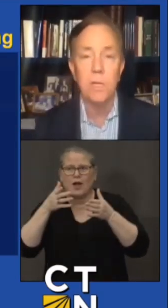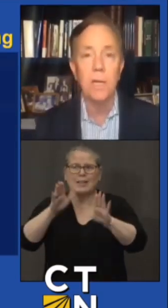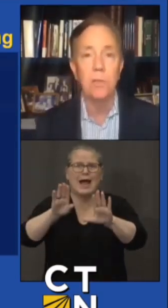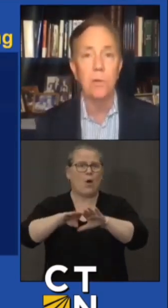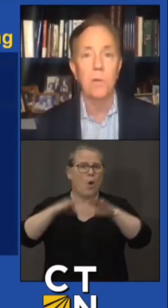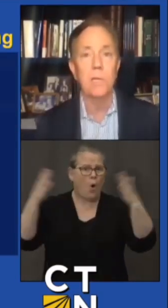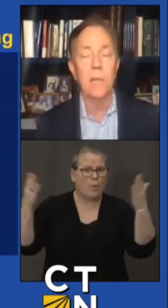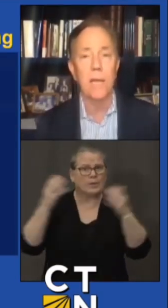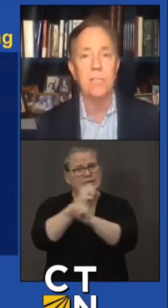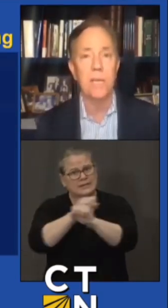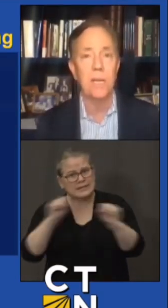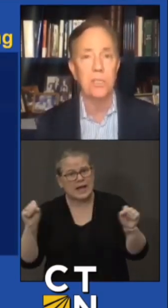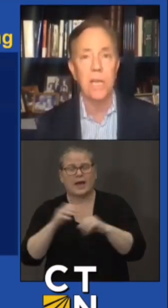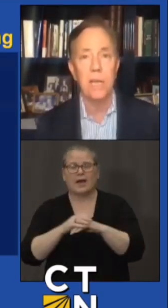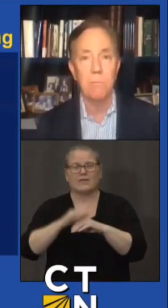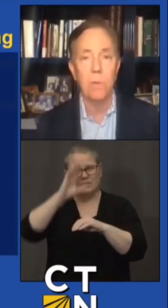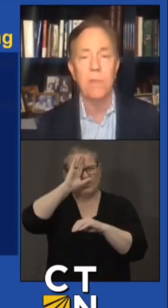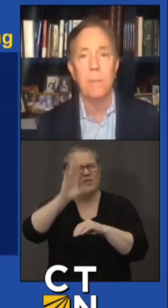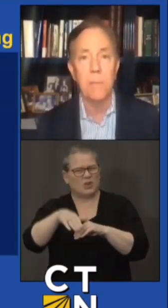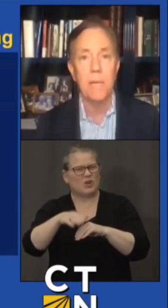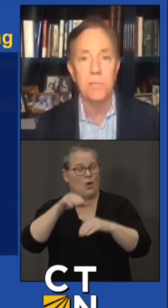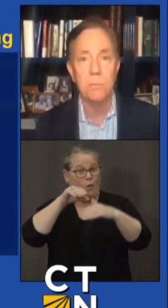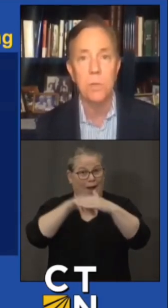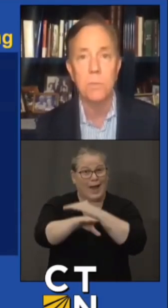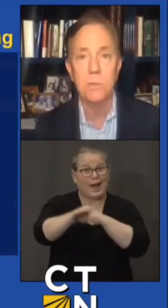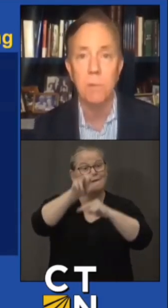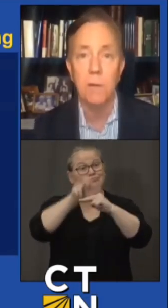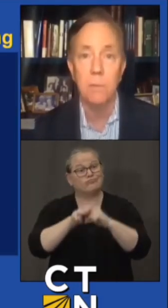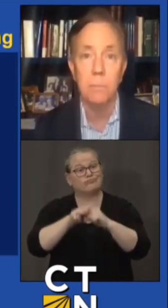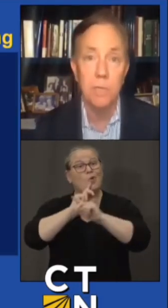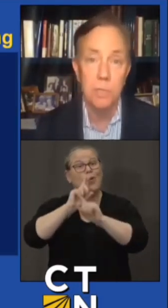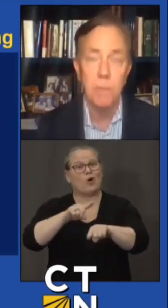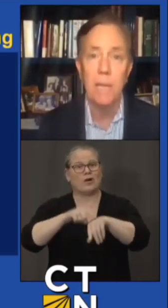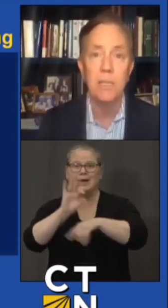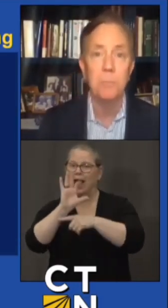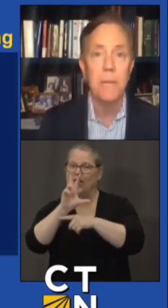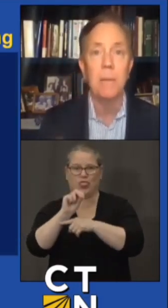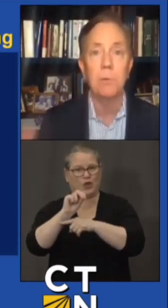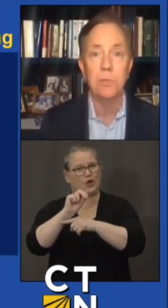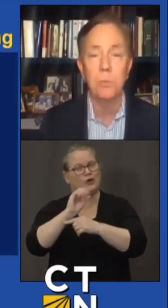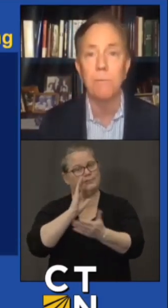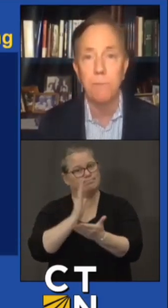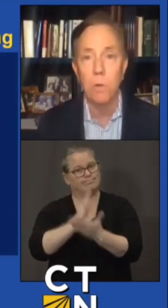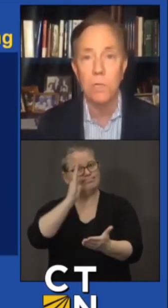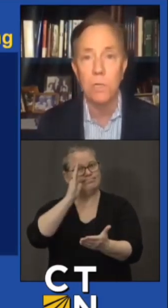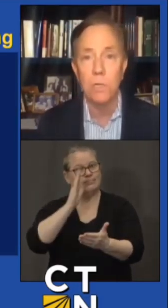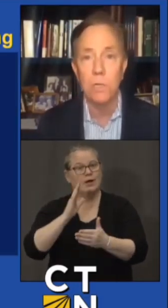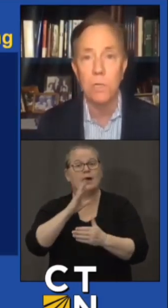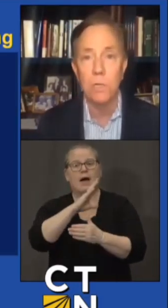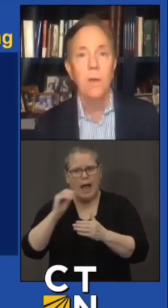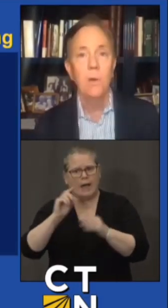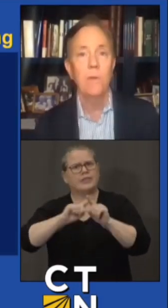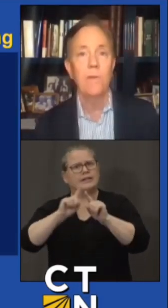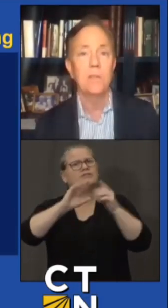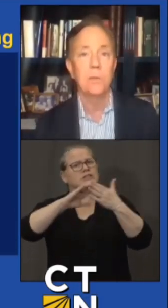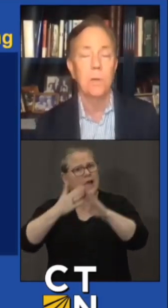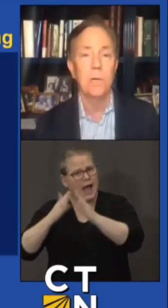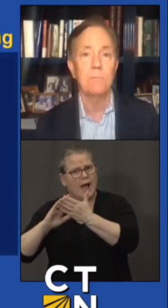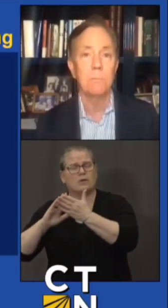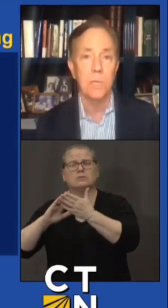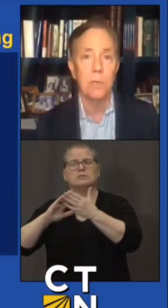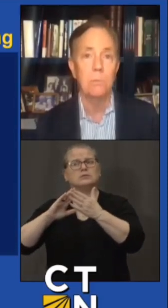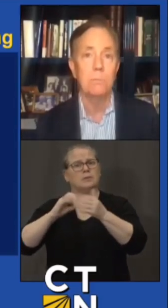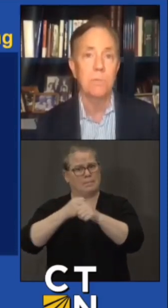after 9:30, lights out at 10, what that means in terms of our municipalities being able to enforce that. We've had